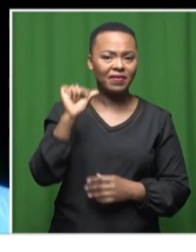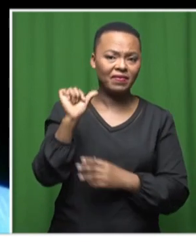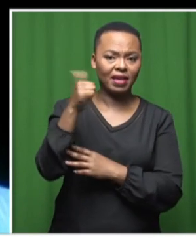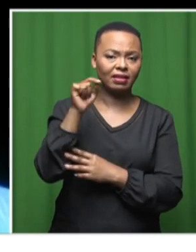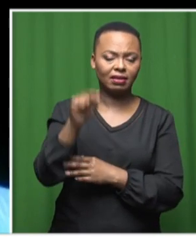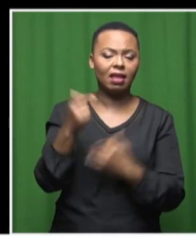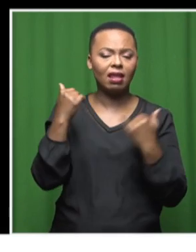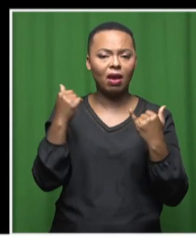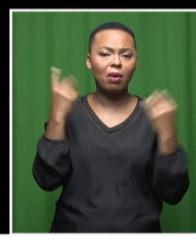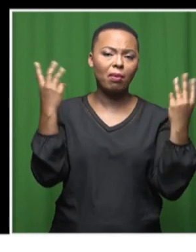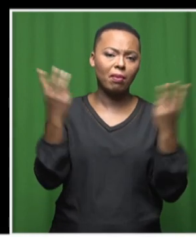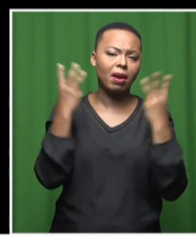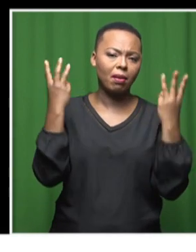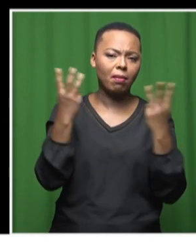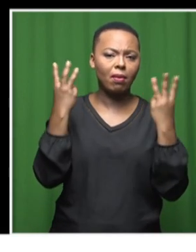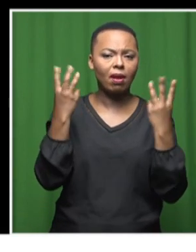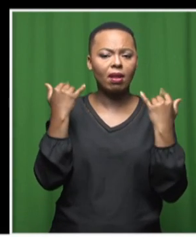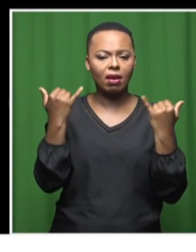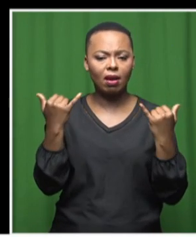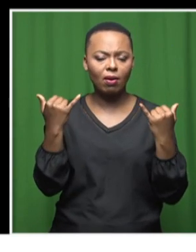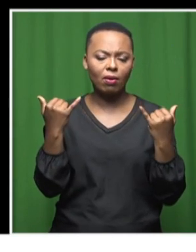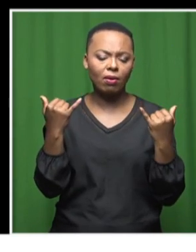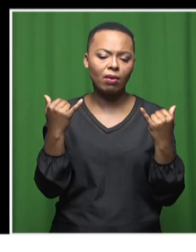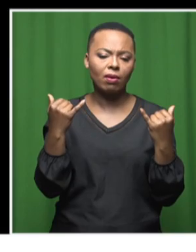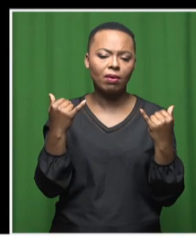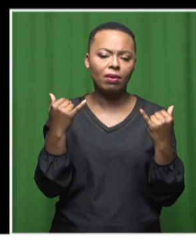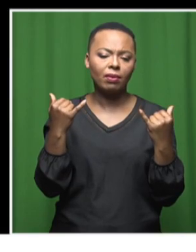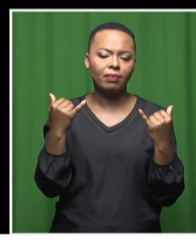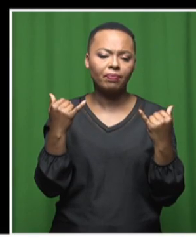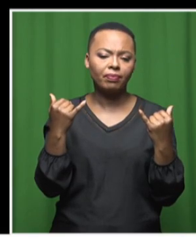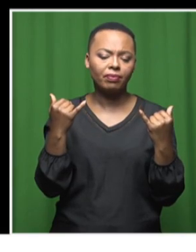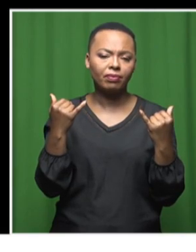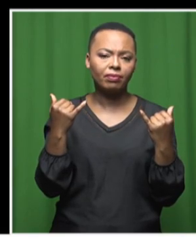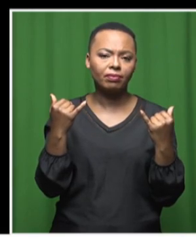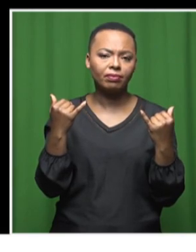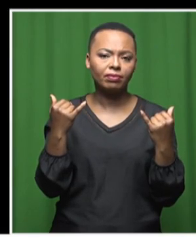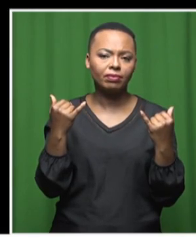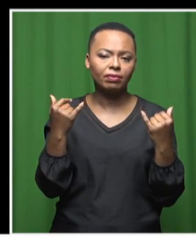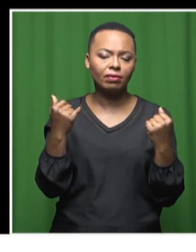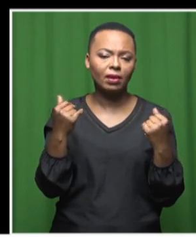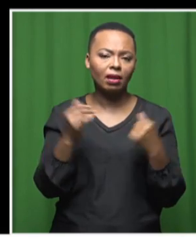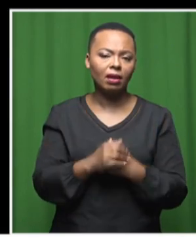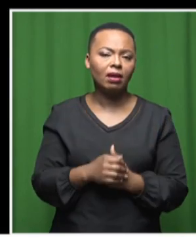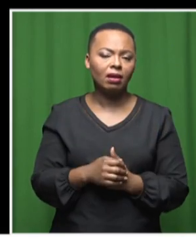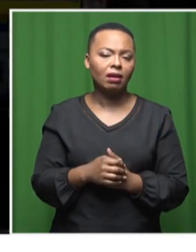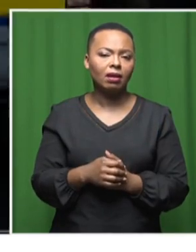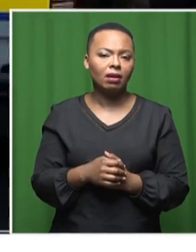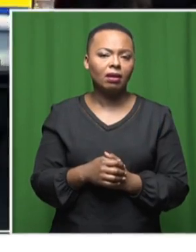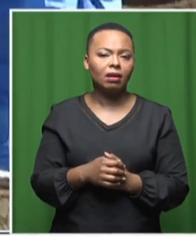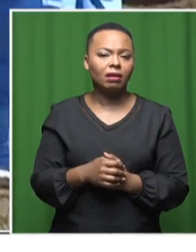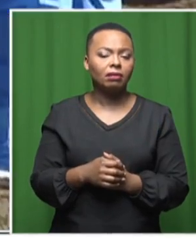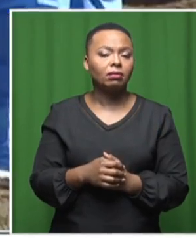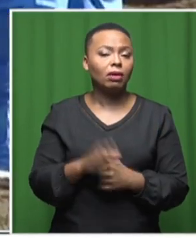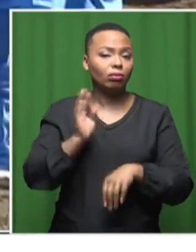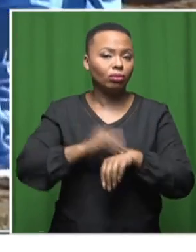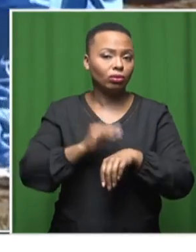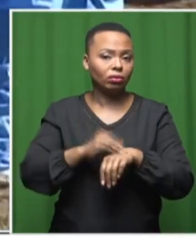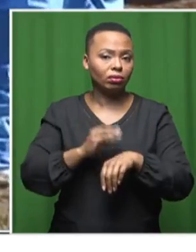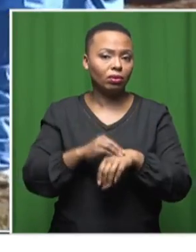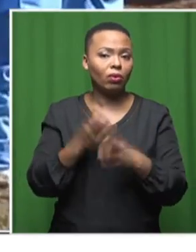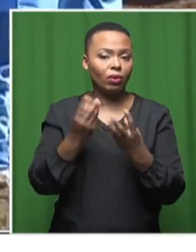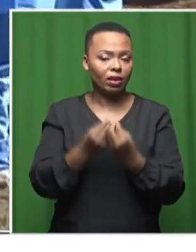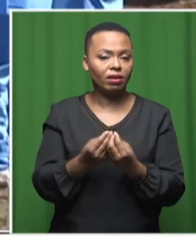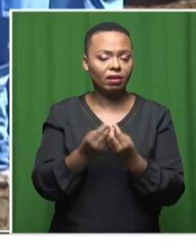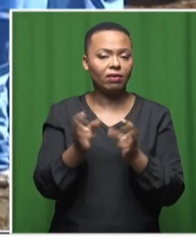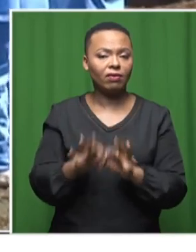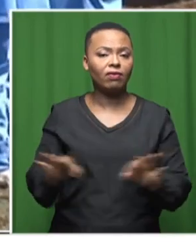people are just don't. There's no value to life. I think there's a problem with value to